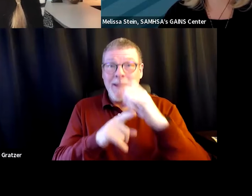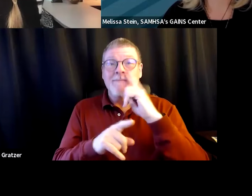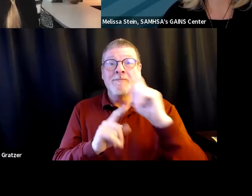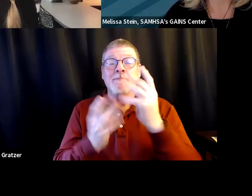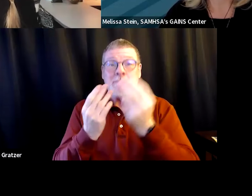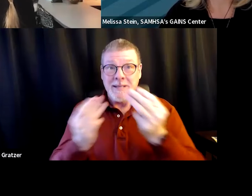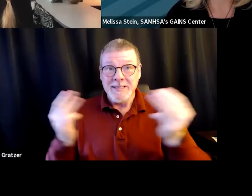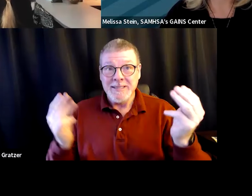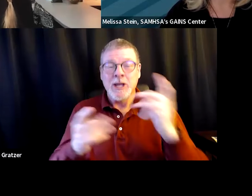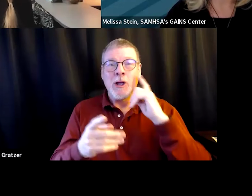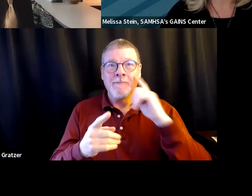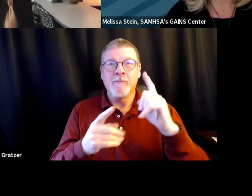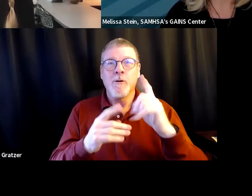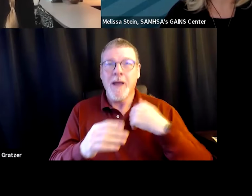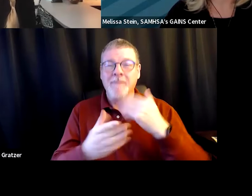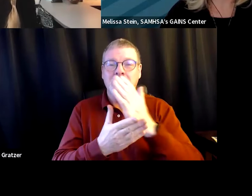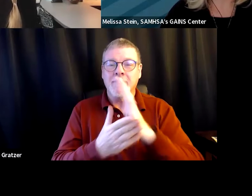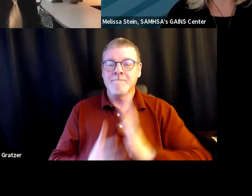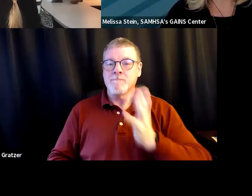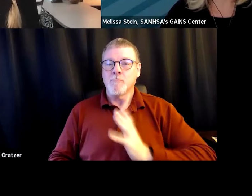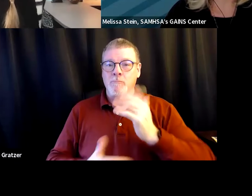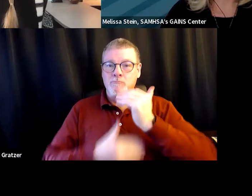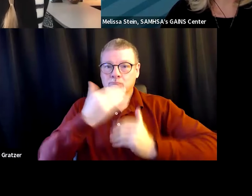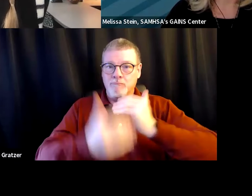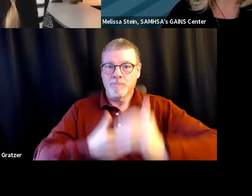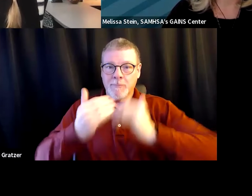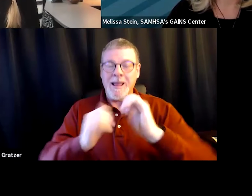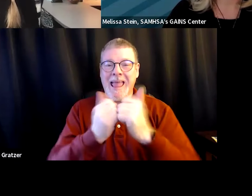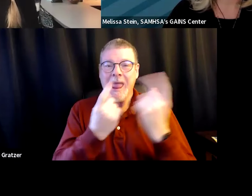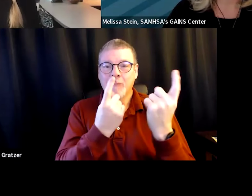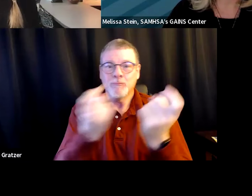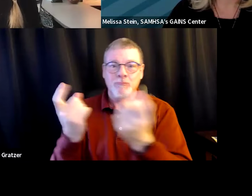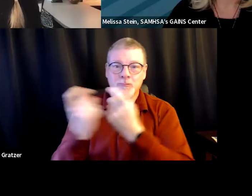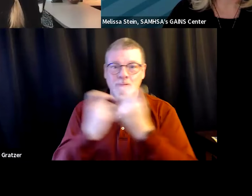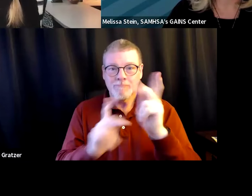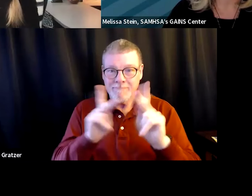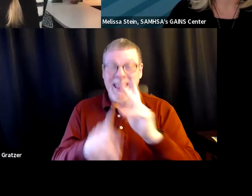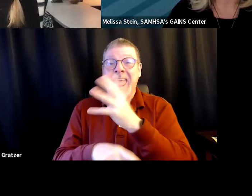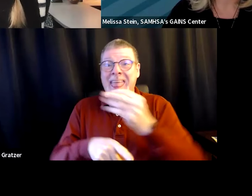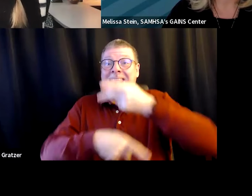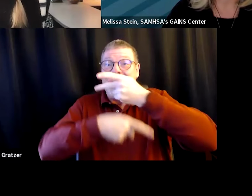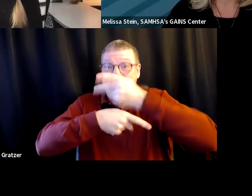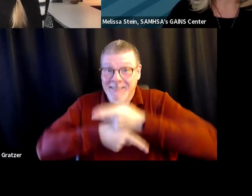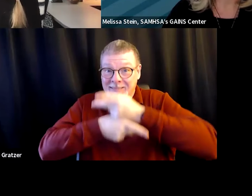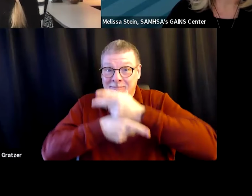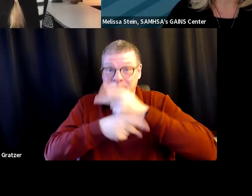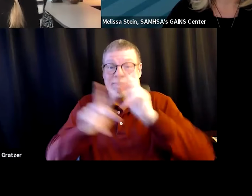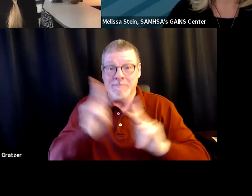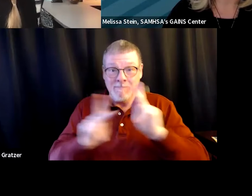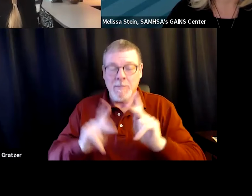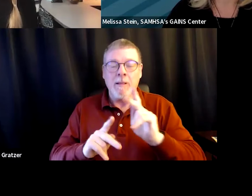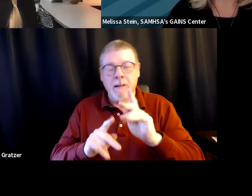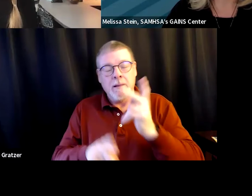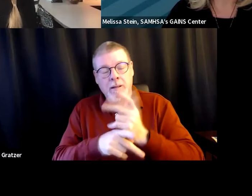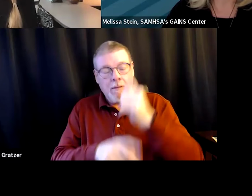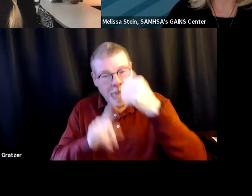of scaffolding some formal processes around how do we recruit people and retain folks, of course, keeping safety and security in mind, but